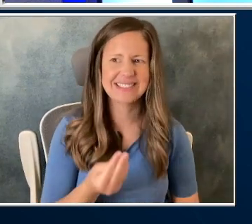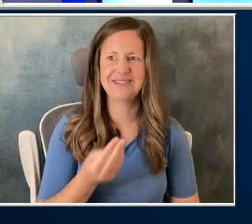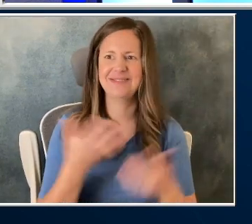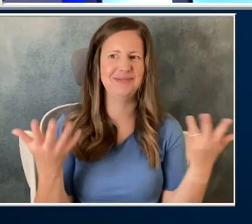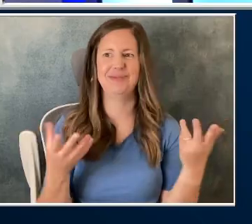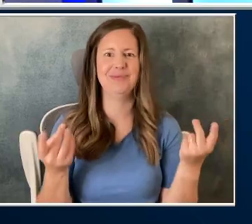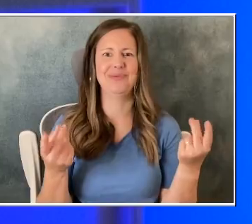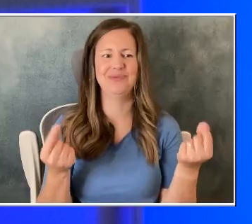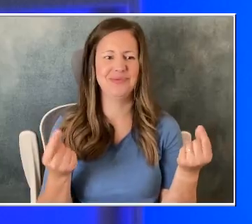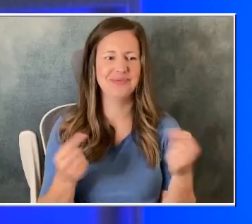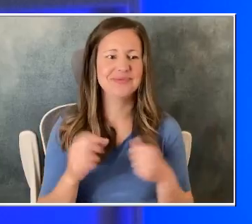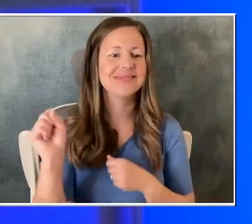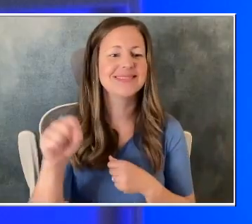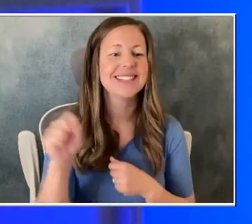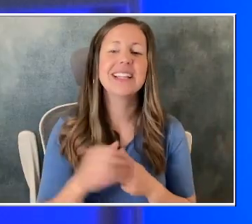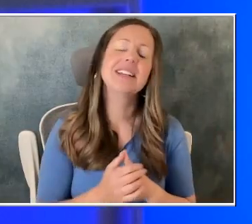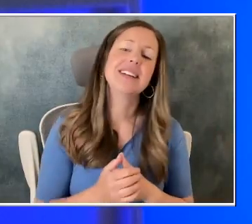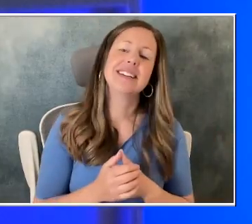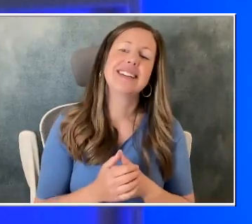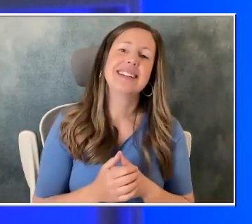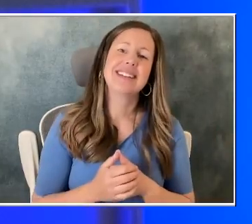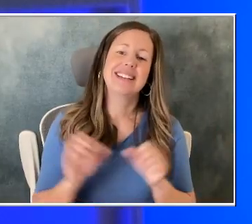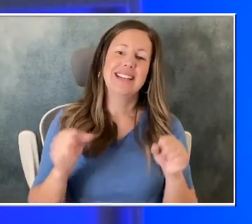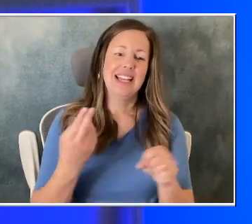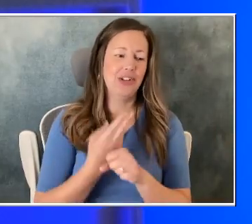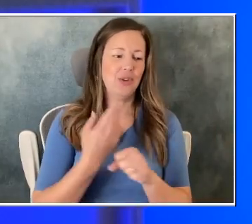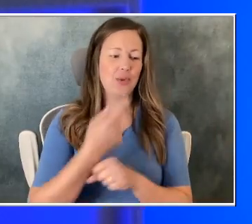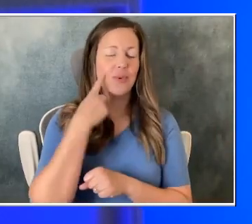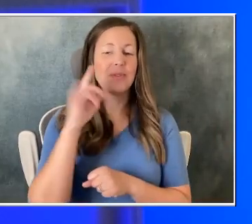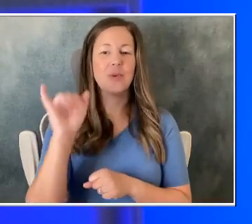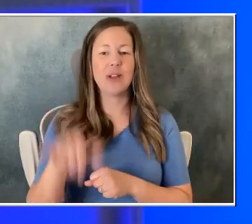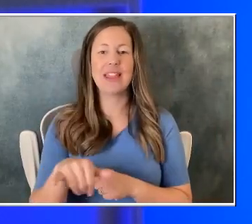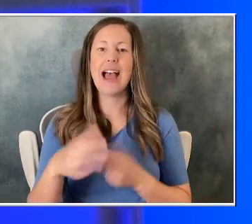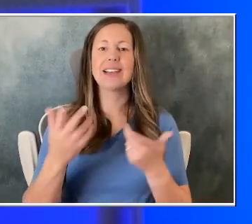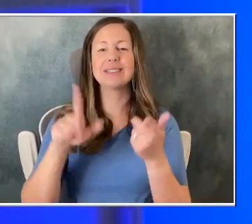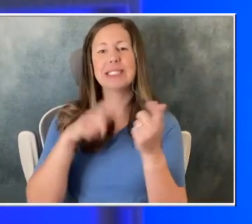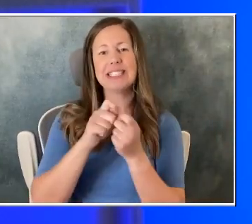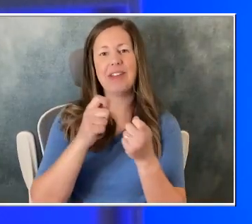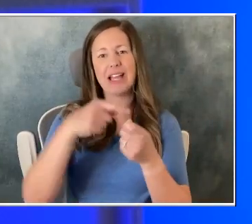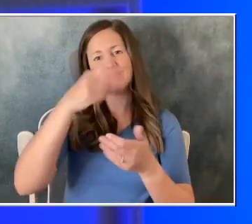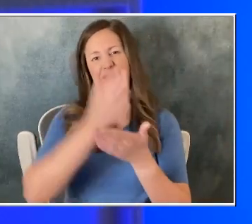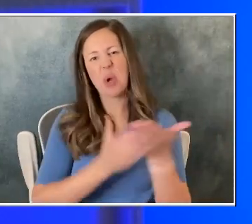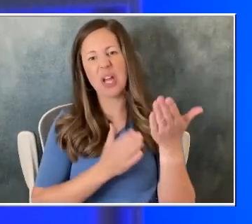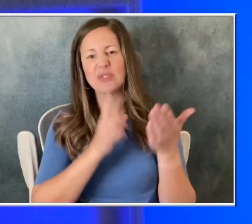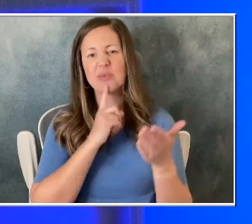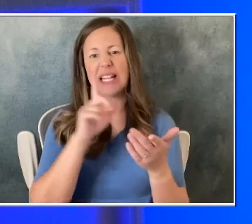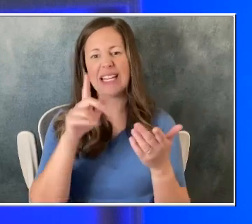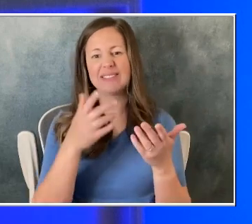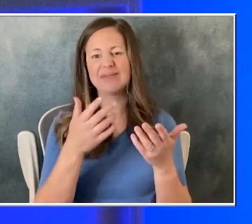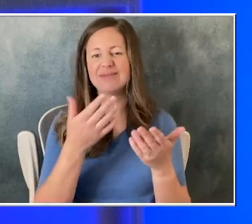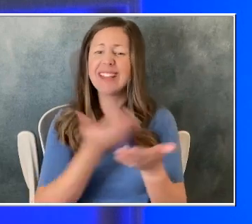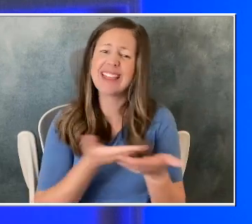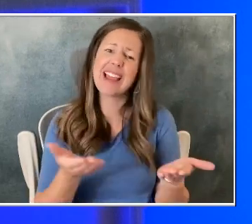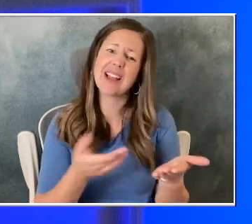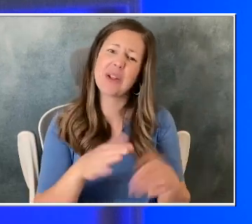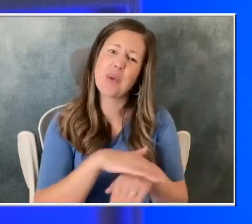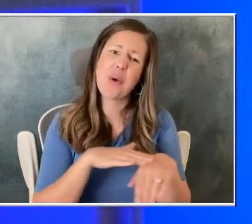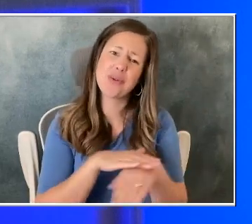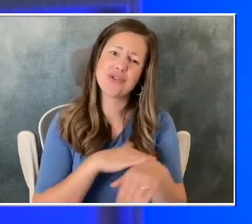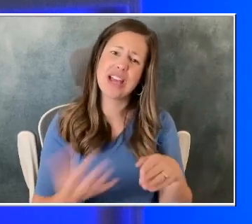We use it for its antipyretic properties. I know there are certain lotions that incorporate that. I'm a big fan of the old